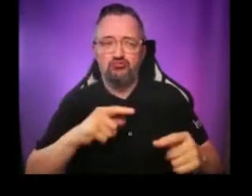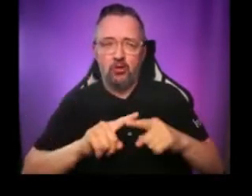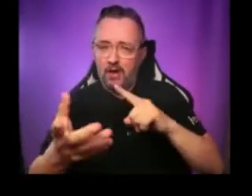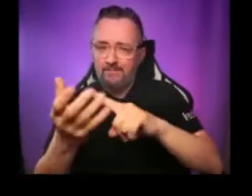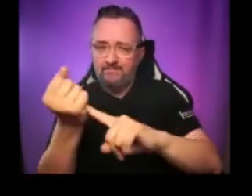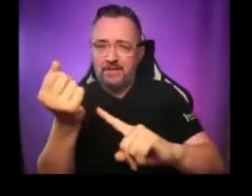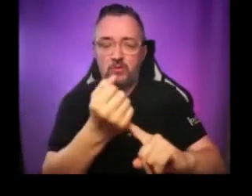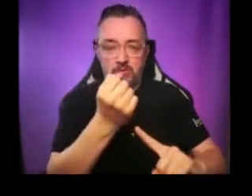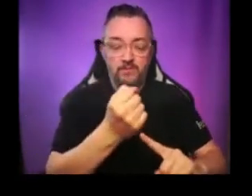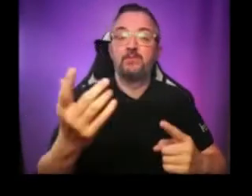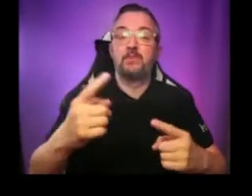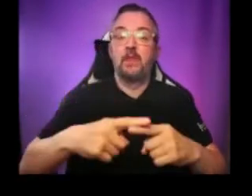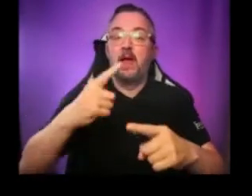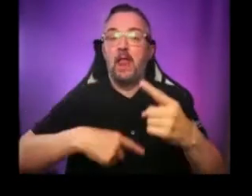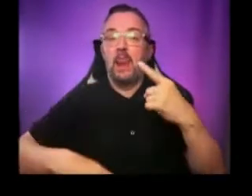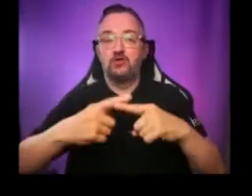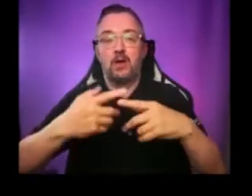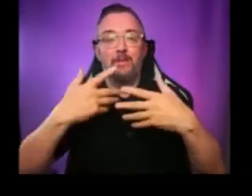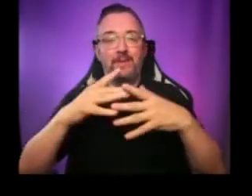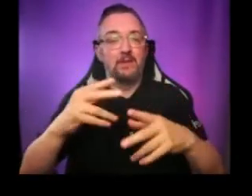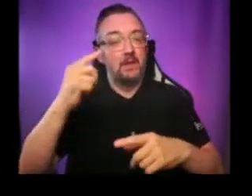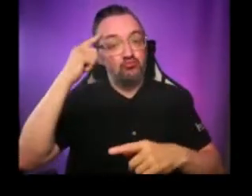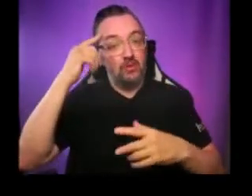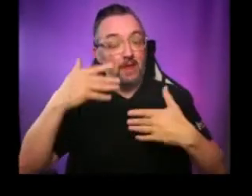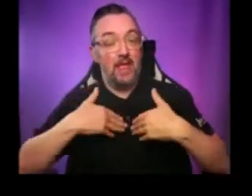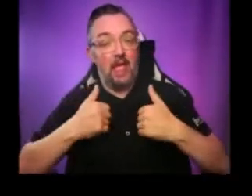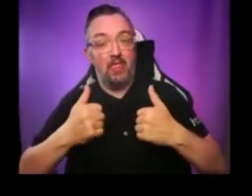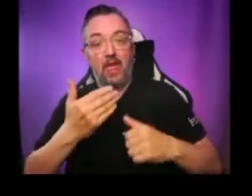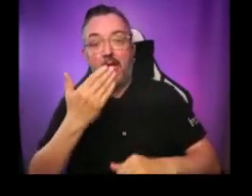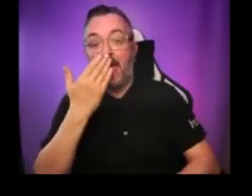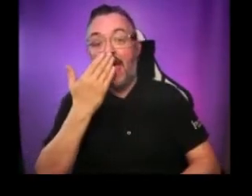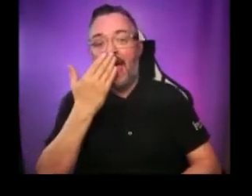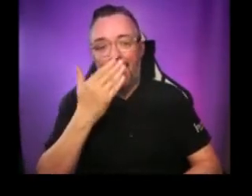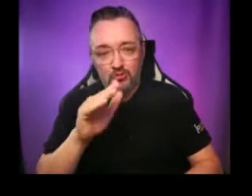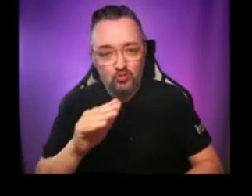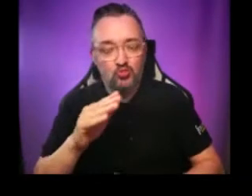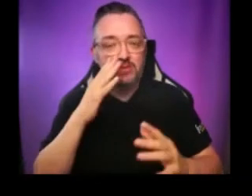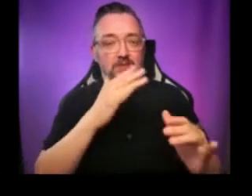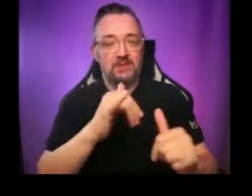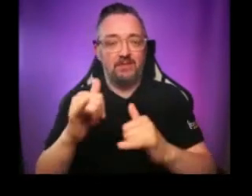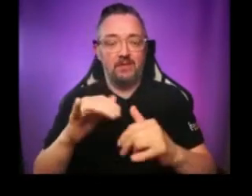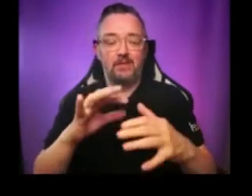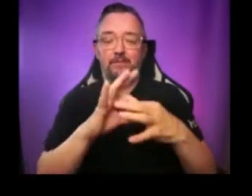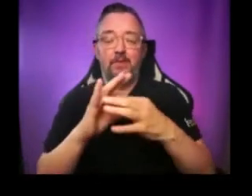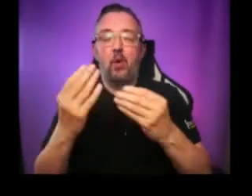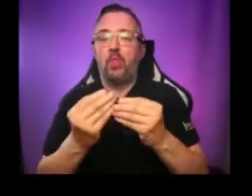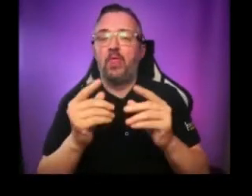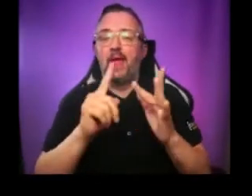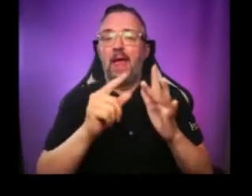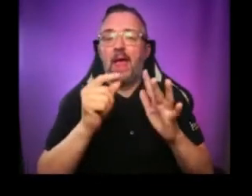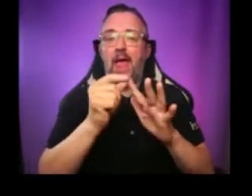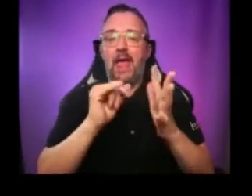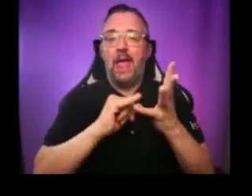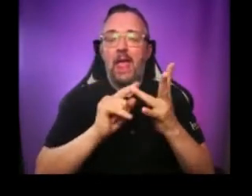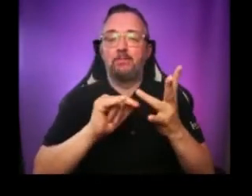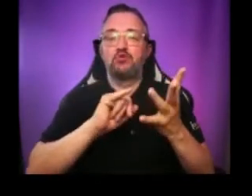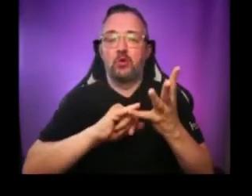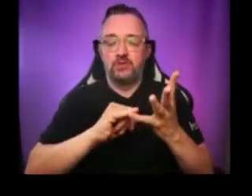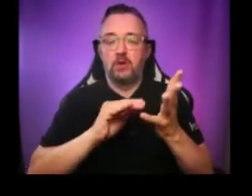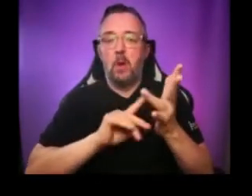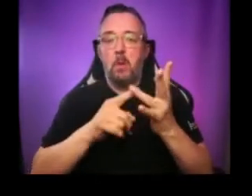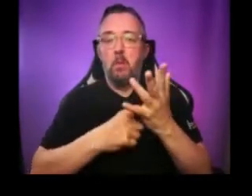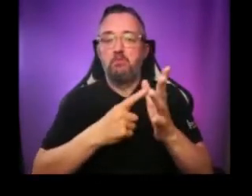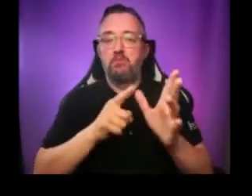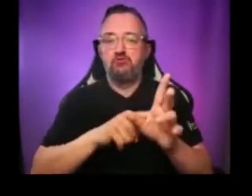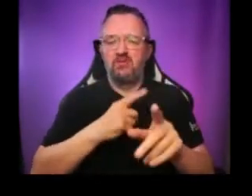So last year, we conducted our first brain health attitude survey in partnership with Ipsos Mori, and we polled a representative sample of 1,000